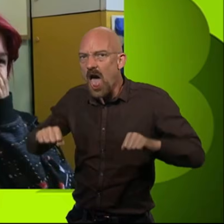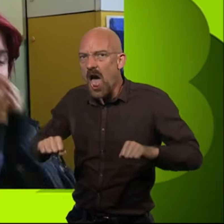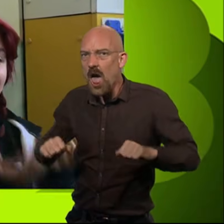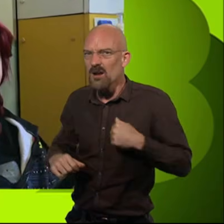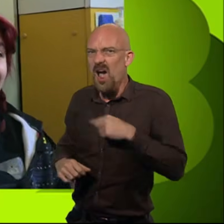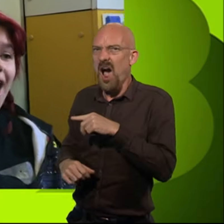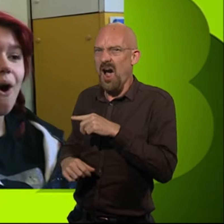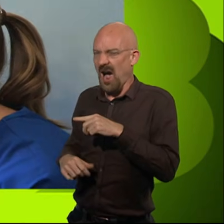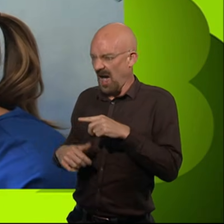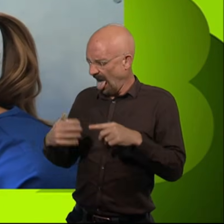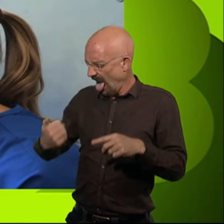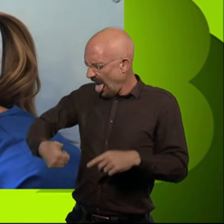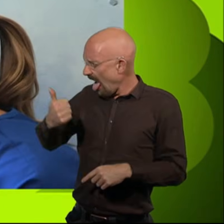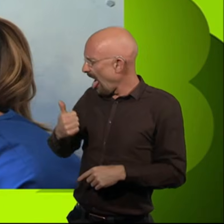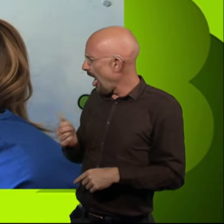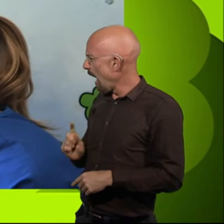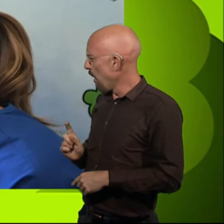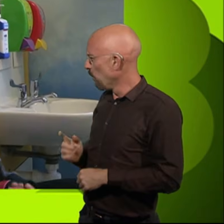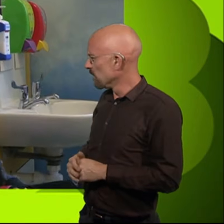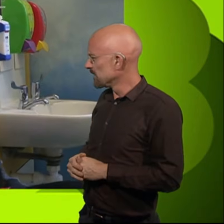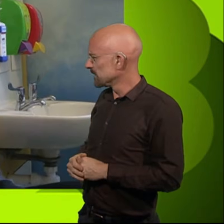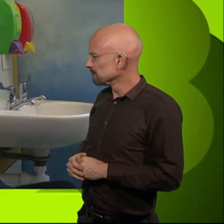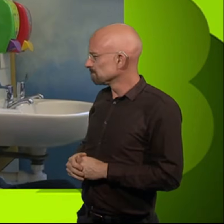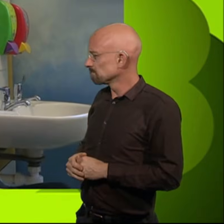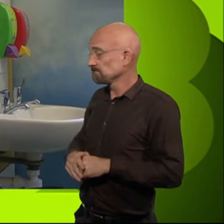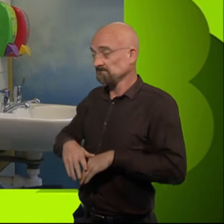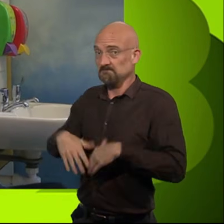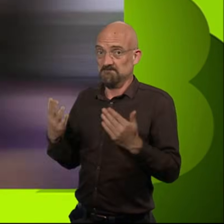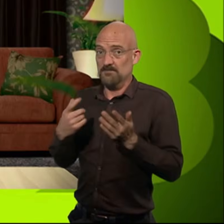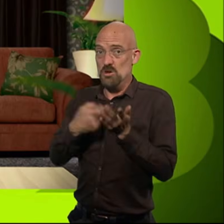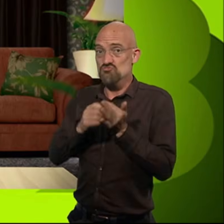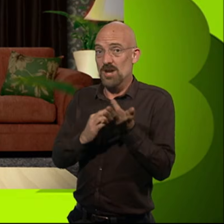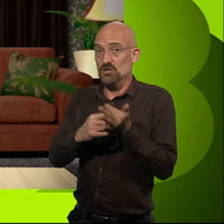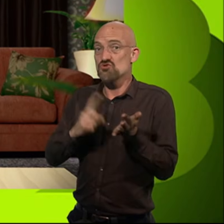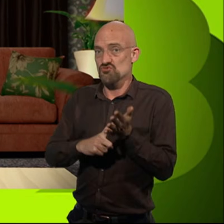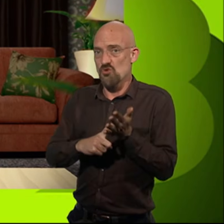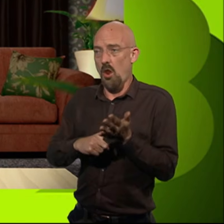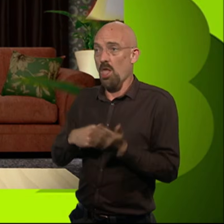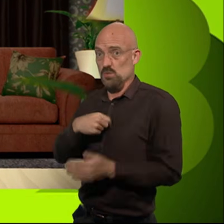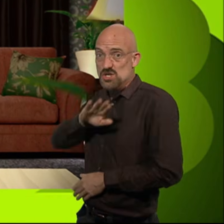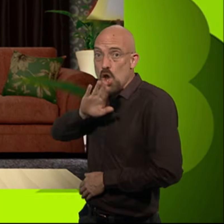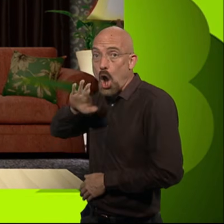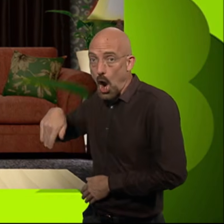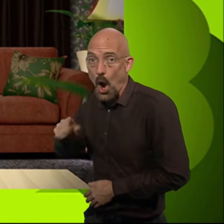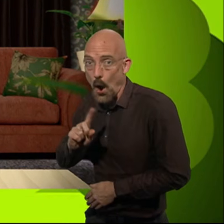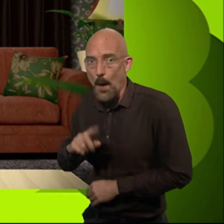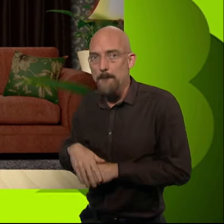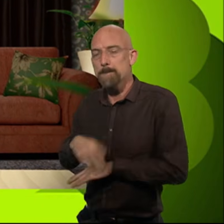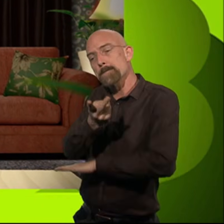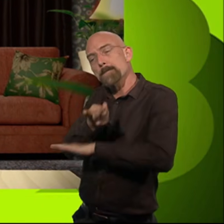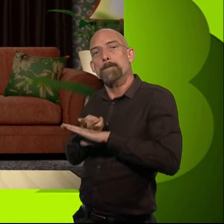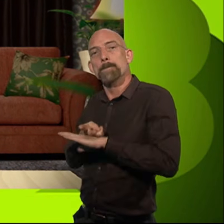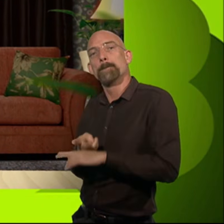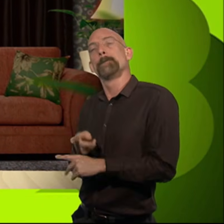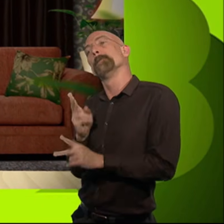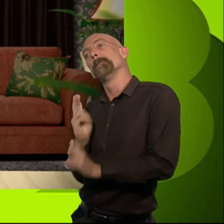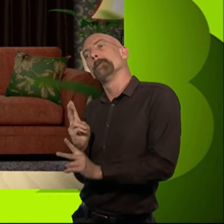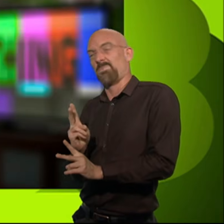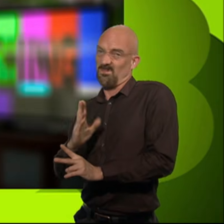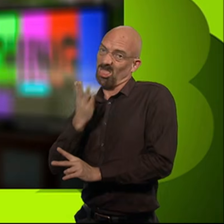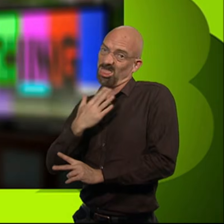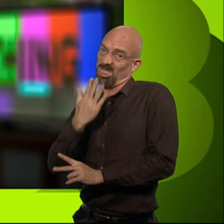just messing around. Just a minute. How on earth did this happen? Well, Rachel was at home lying on her